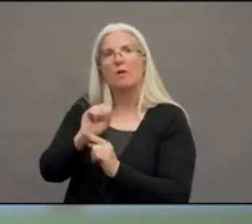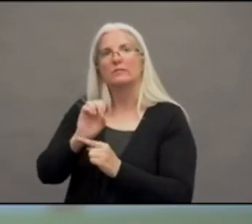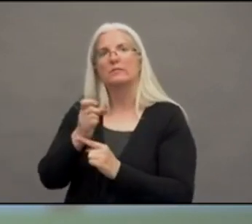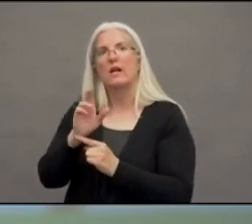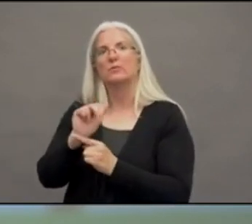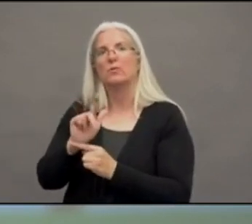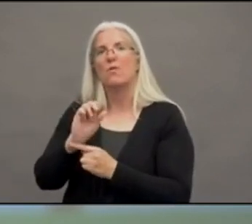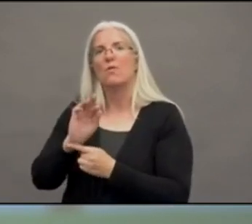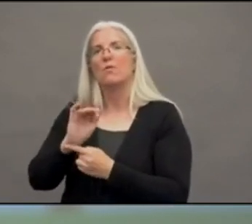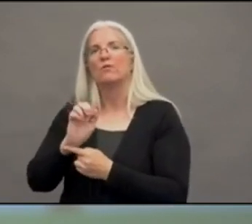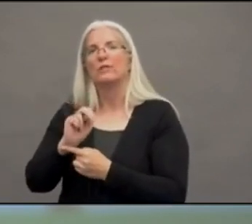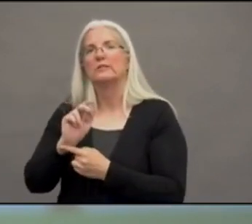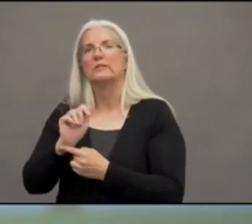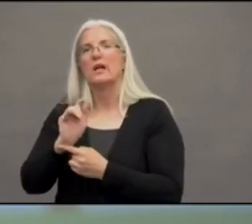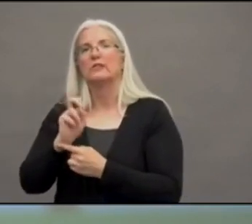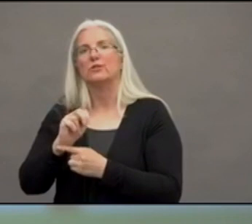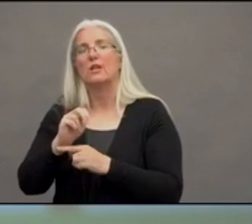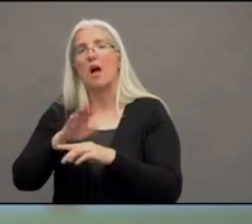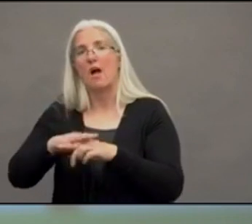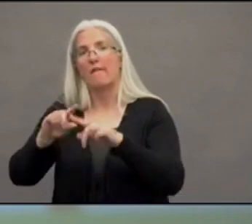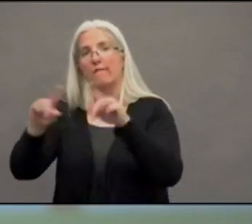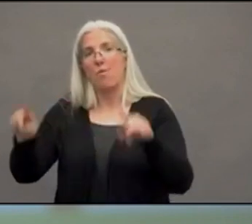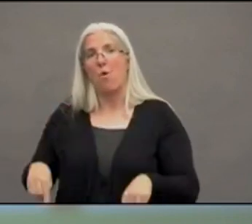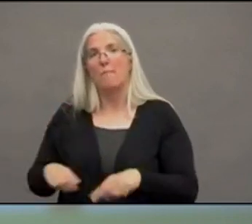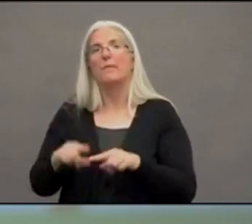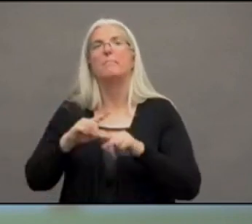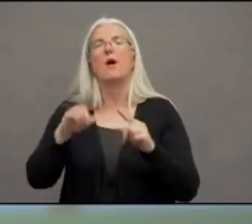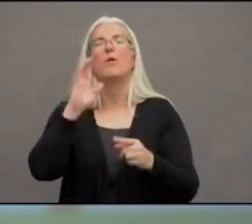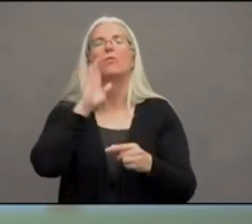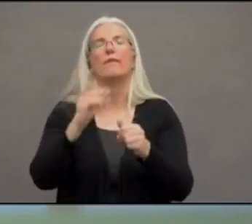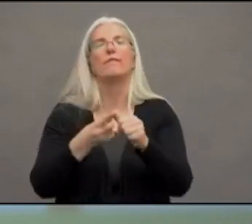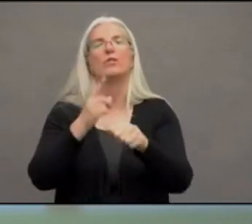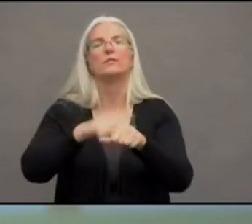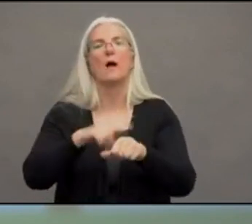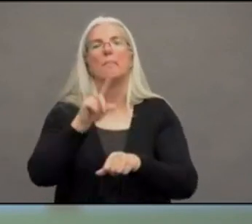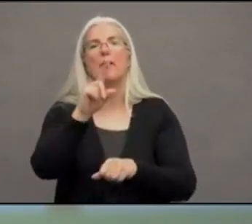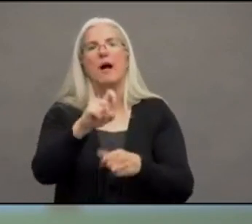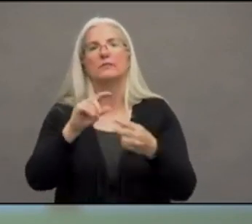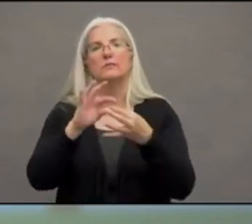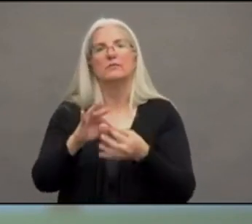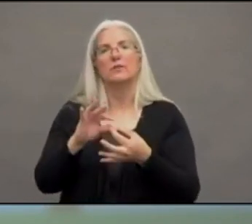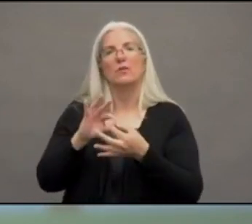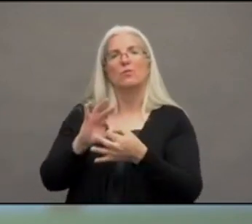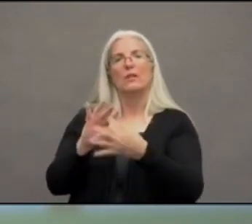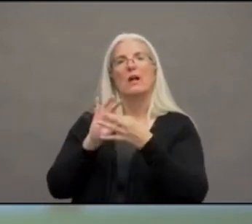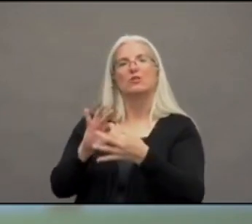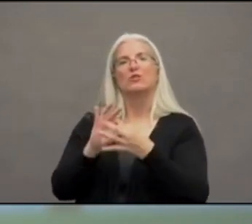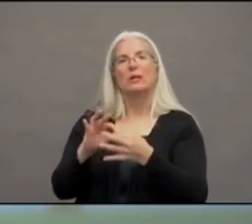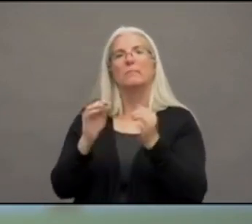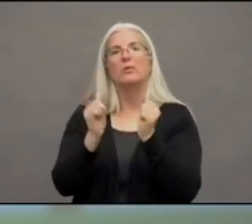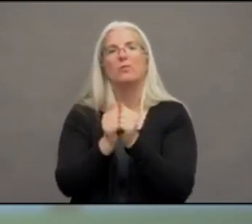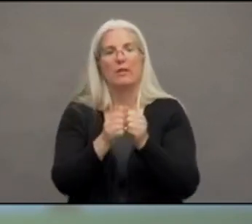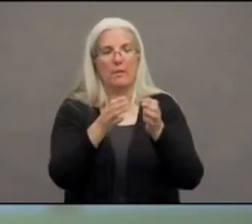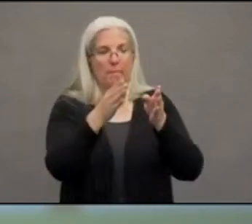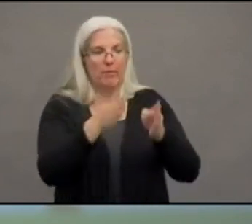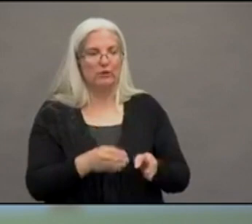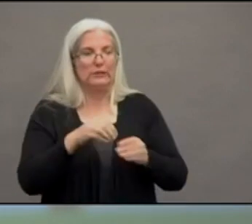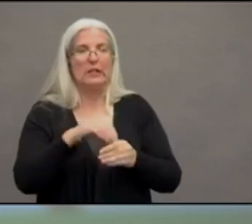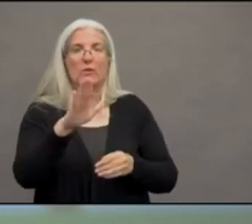in your household, you are able to mark that an individual is a same-sex partner. So that is one way